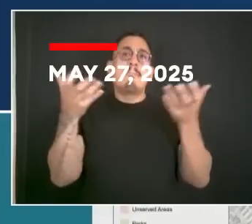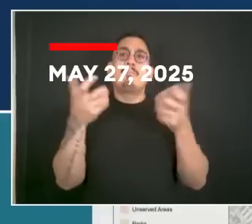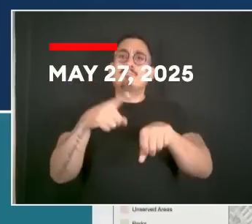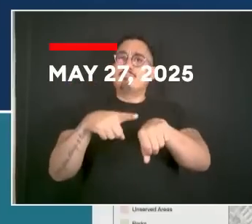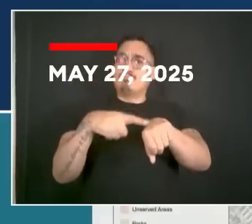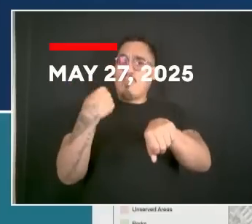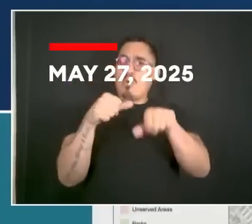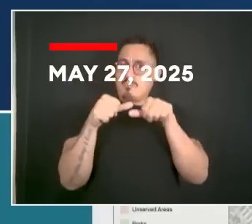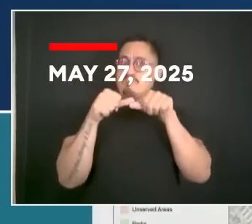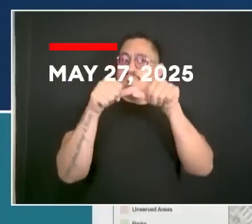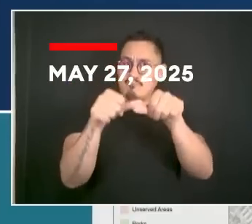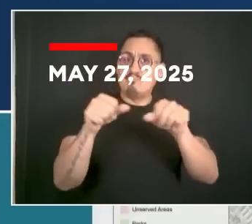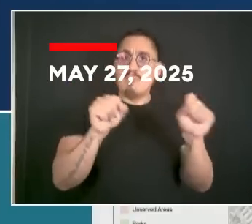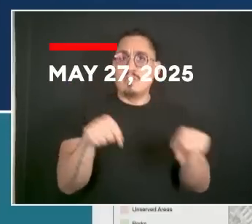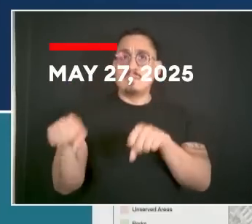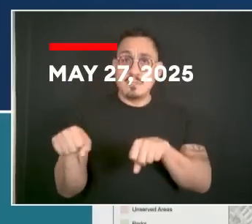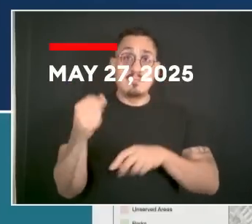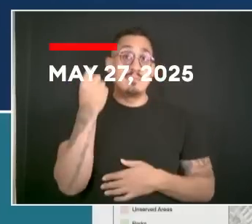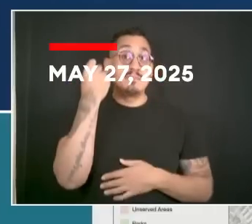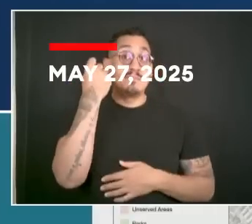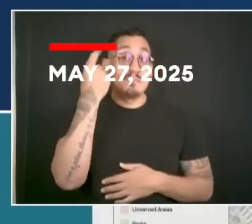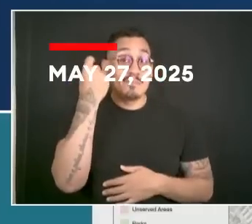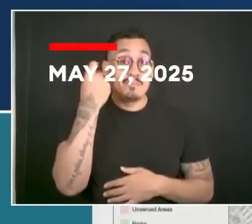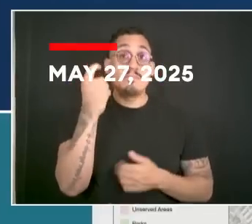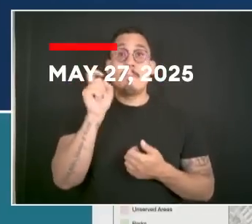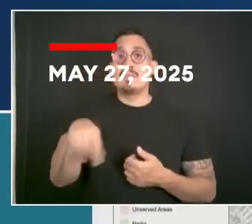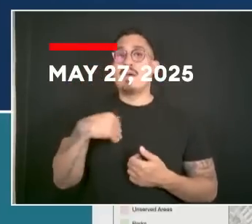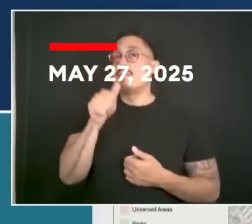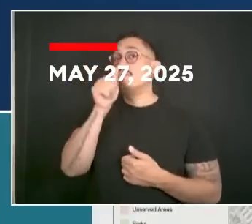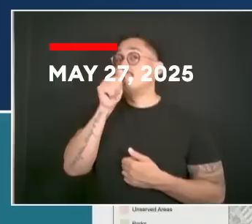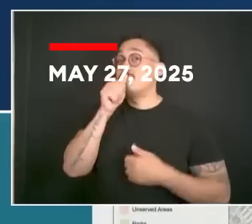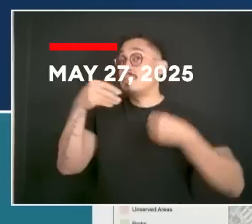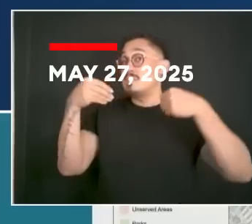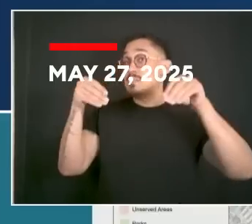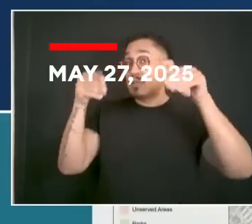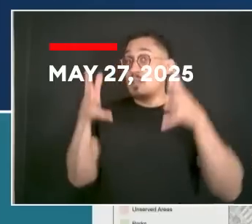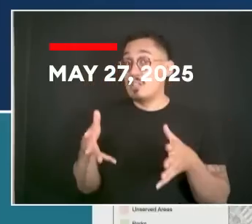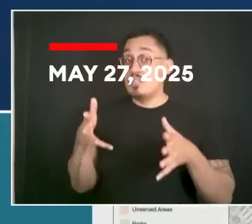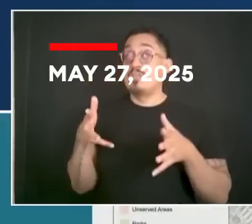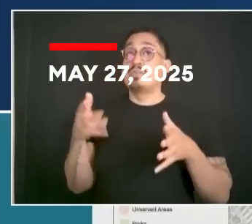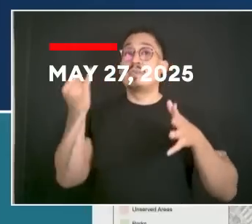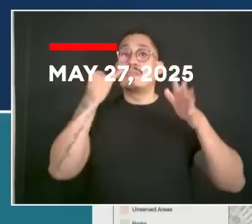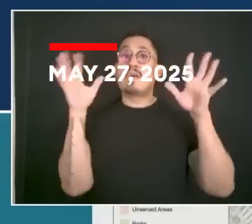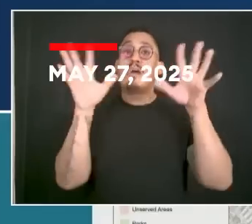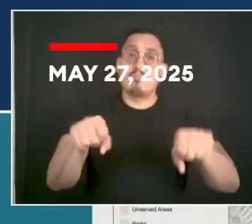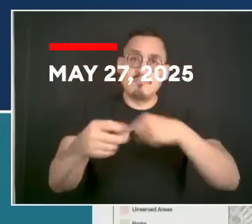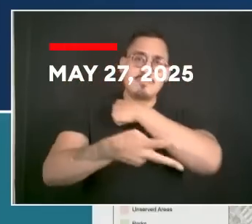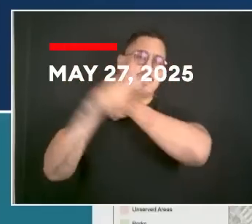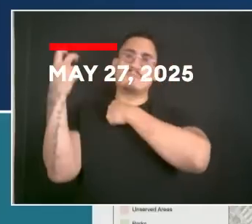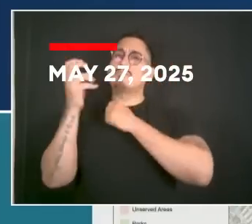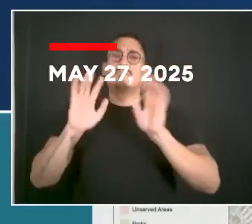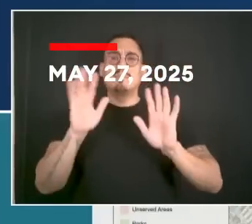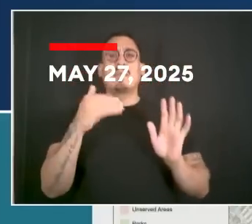a willing private seller. So we're not taking sites from people. If there are willing private sellers,